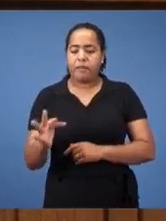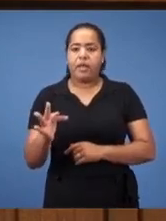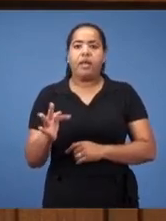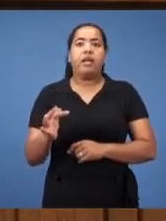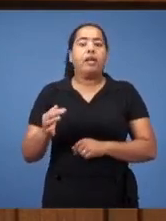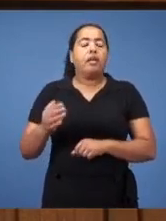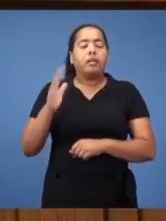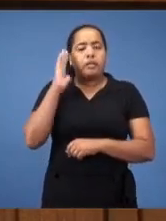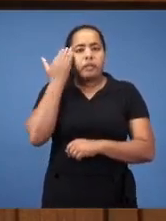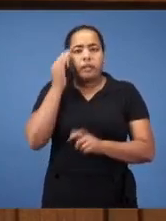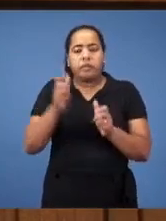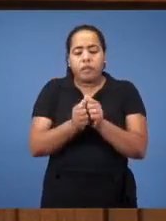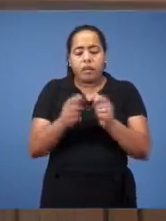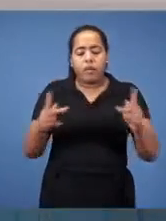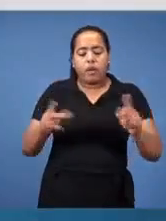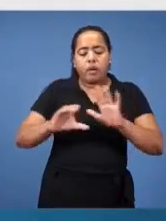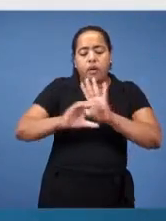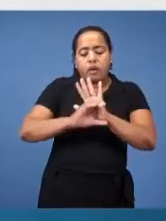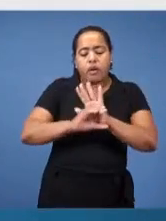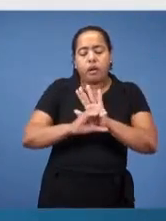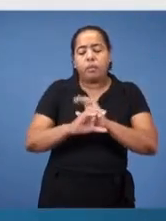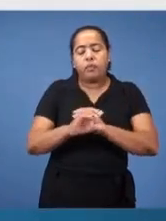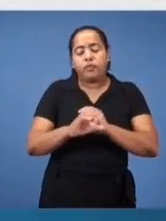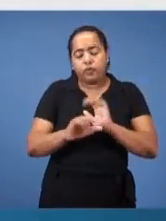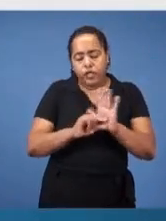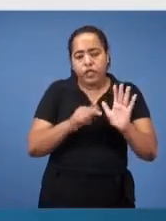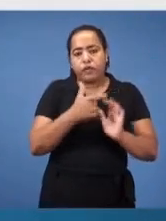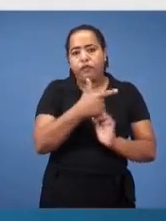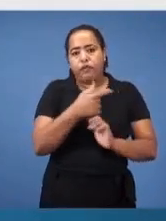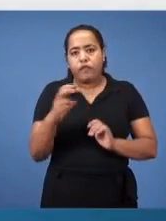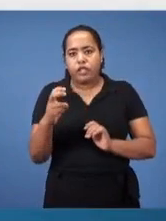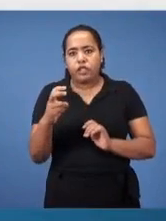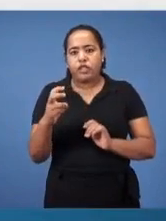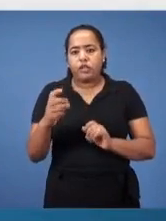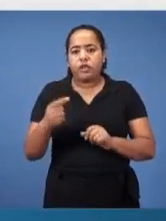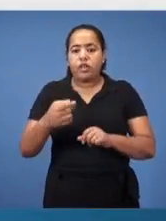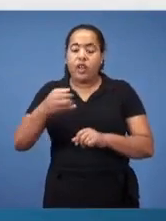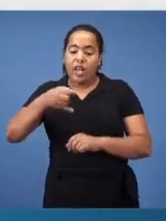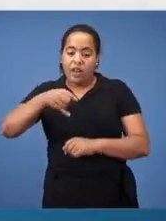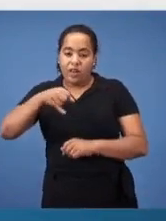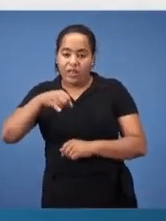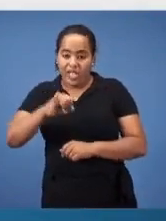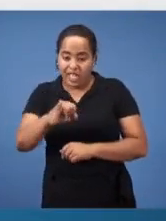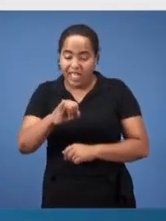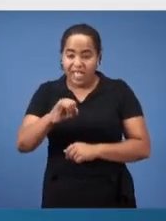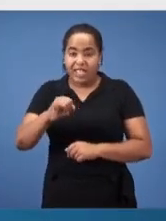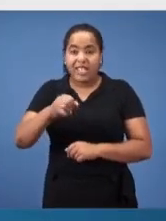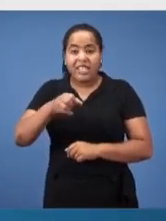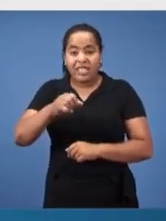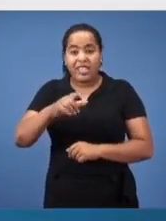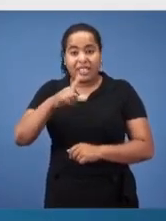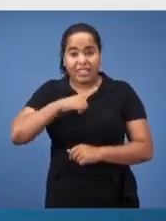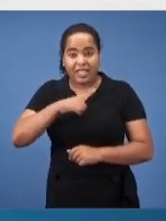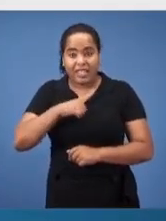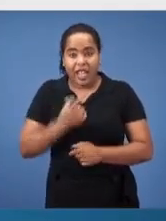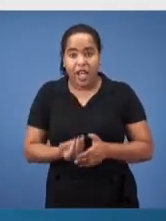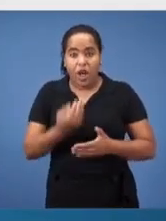that I'm coming soon. So when you see Revelation chapter chapter 2, verse